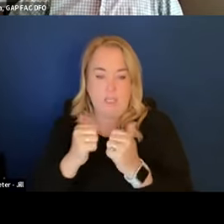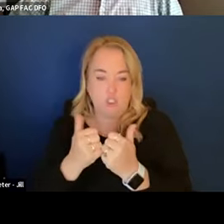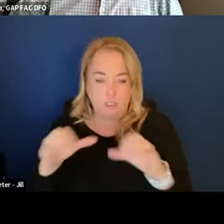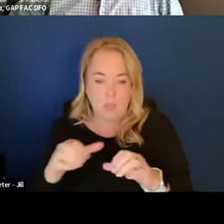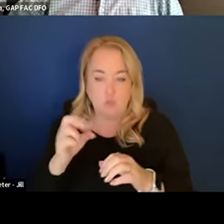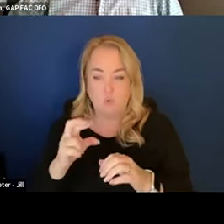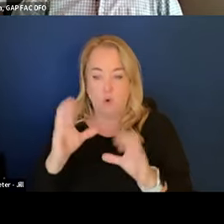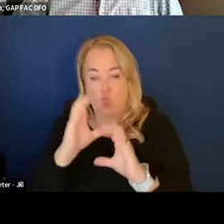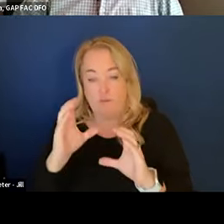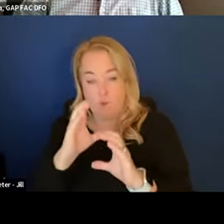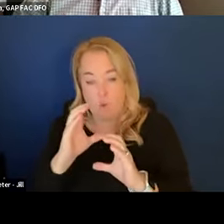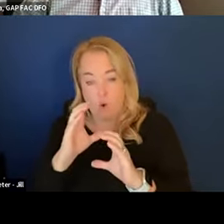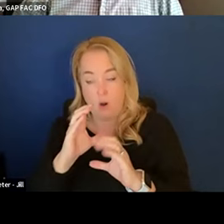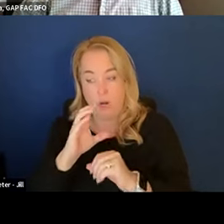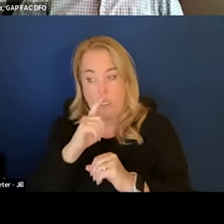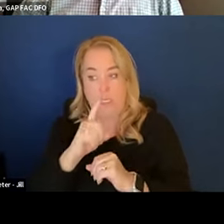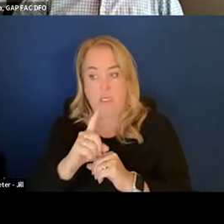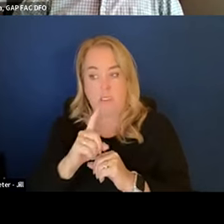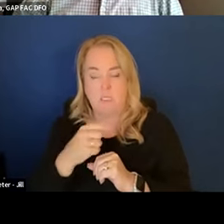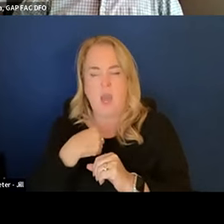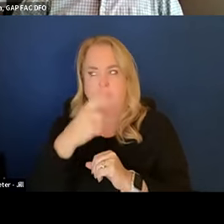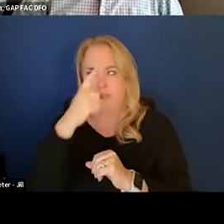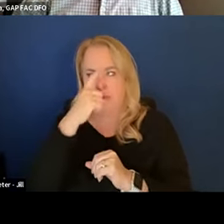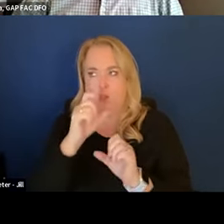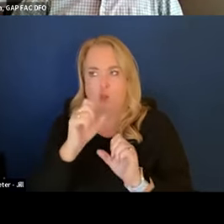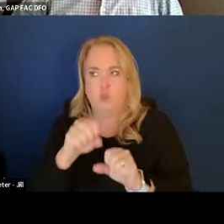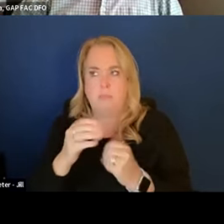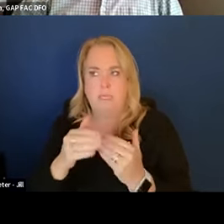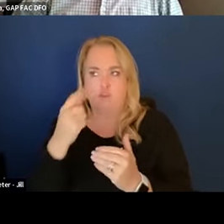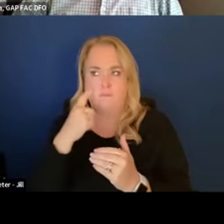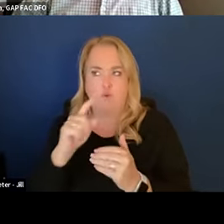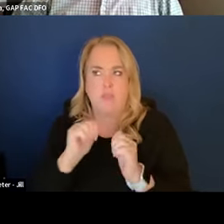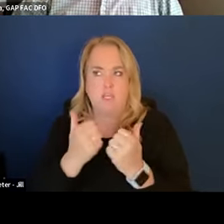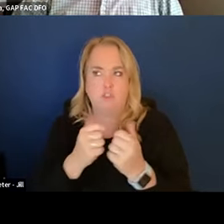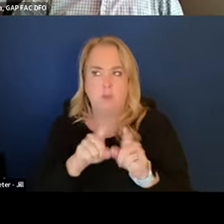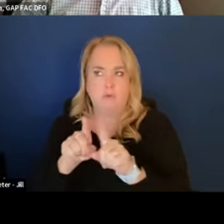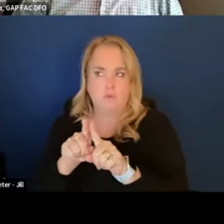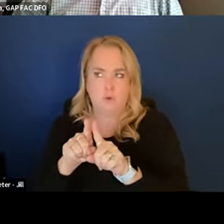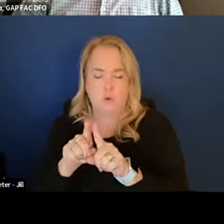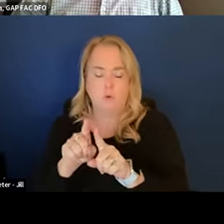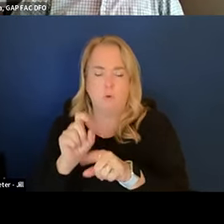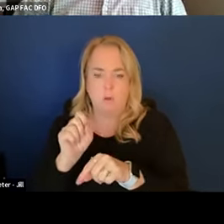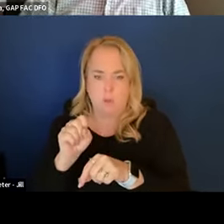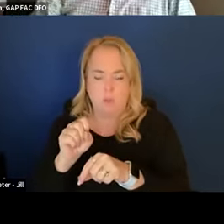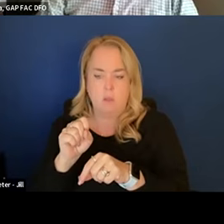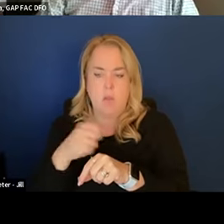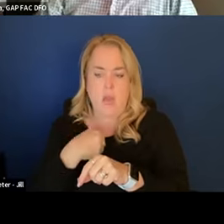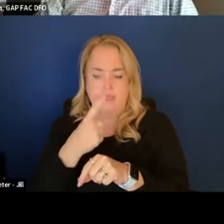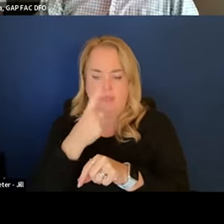looking for is, and I think this could be also easier for the agency also going back to, I think